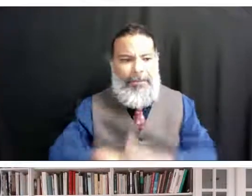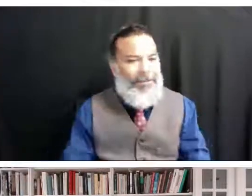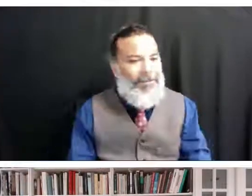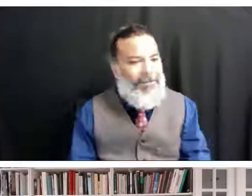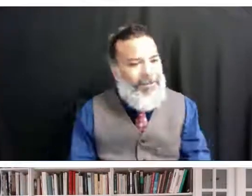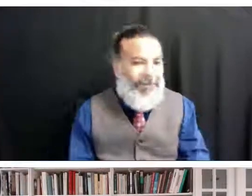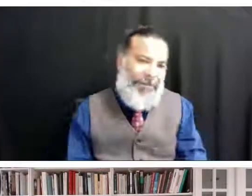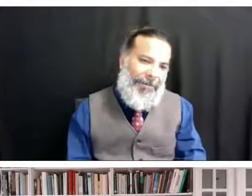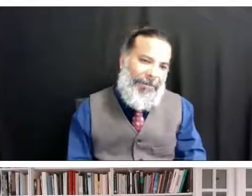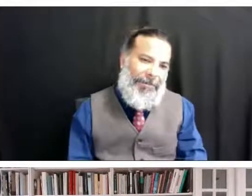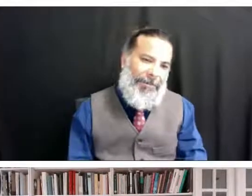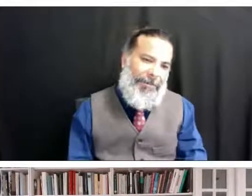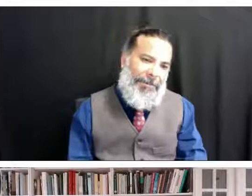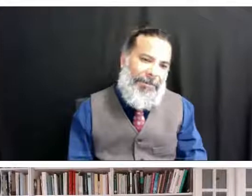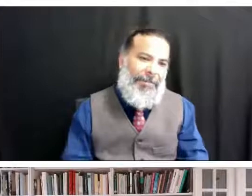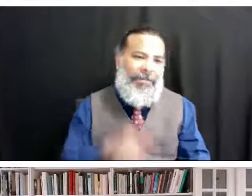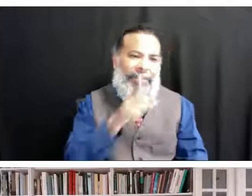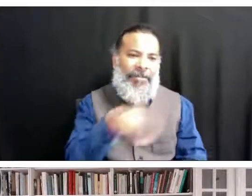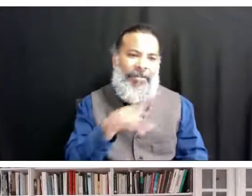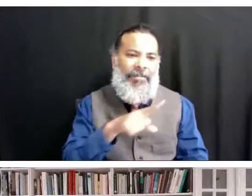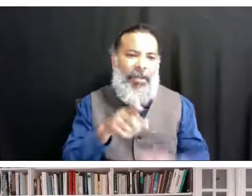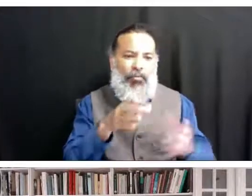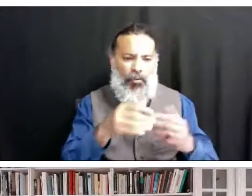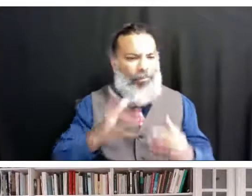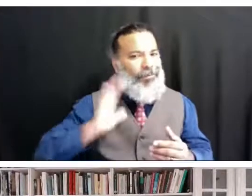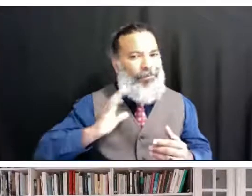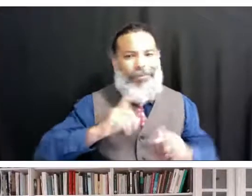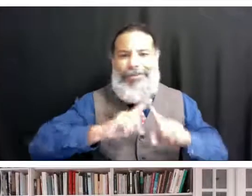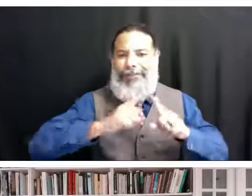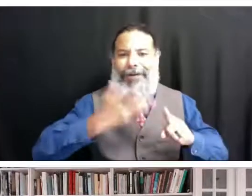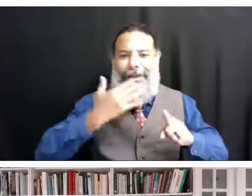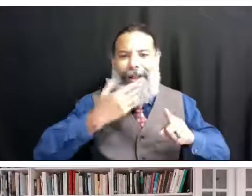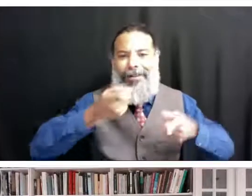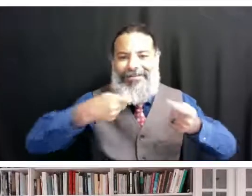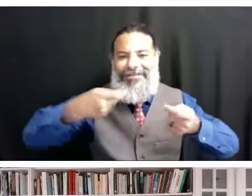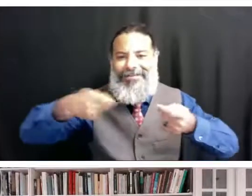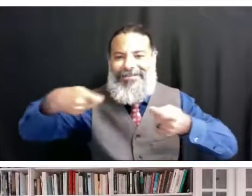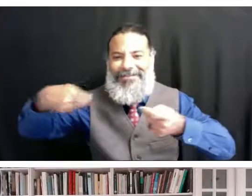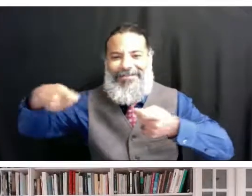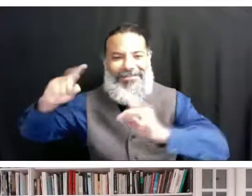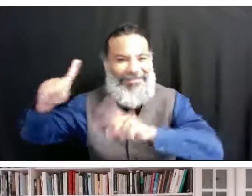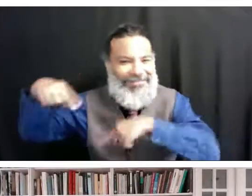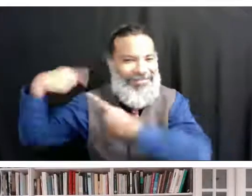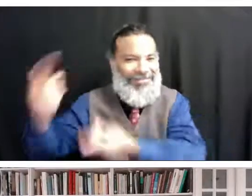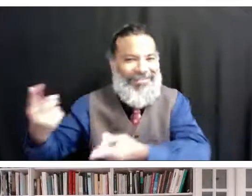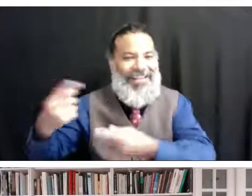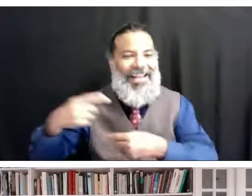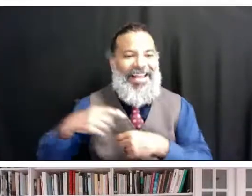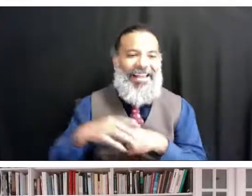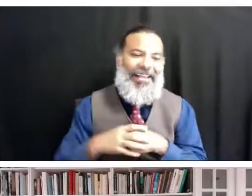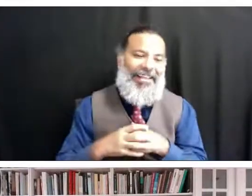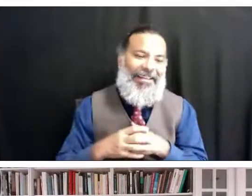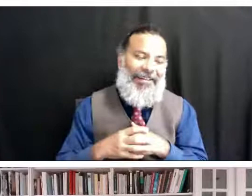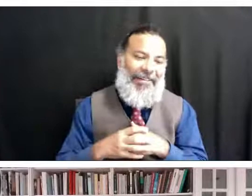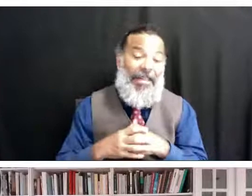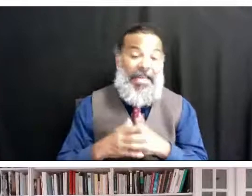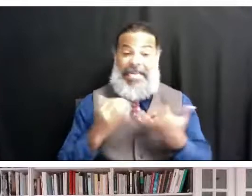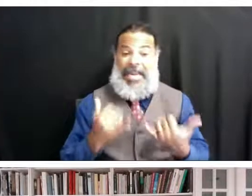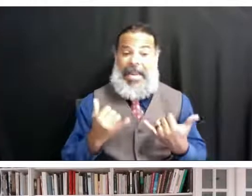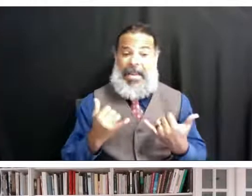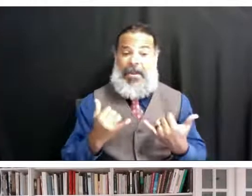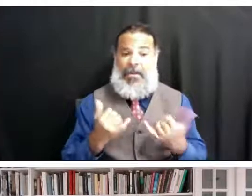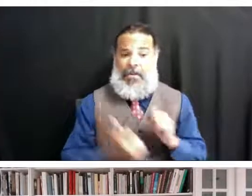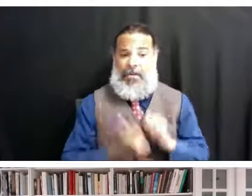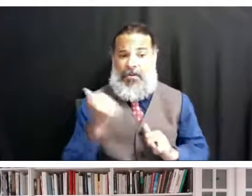This room has been lots of different colors over its history. It currently